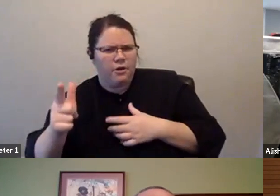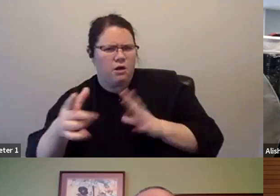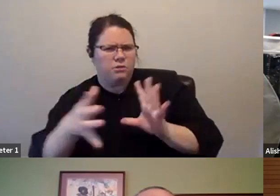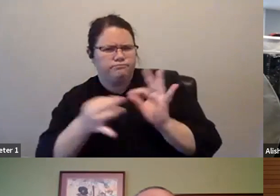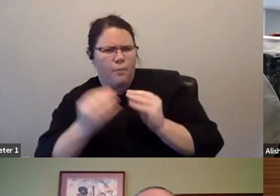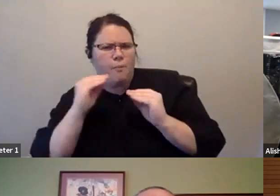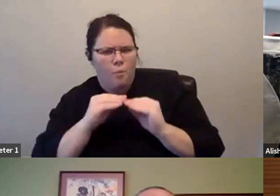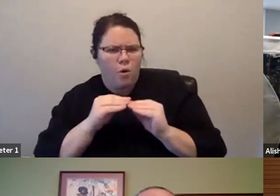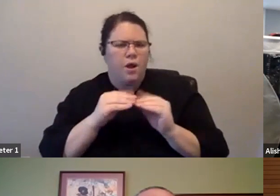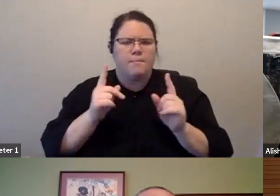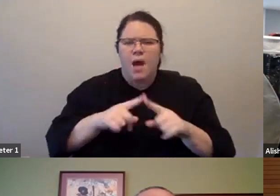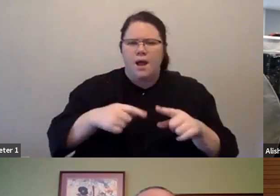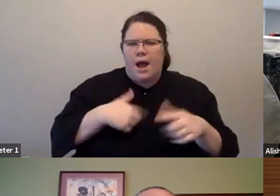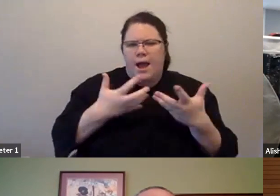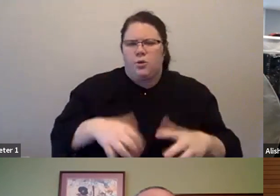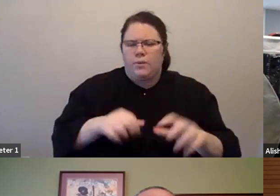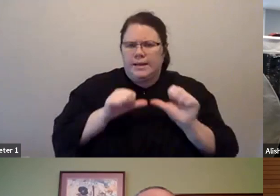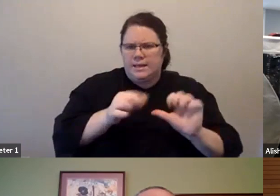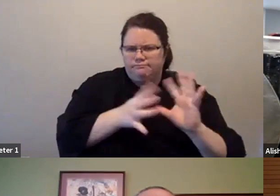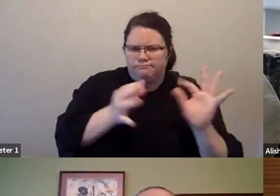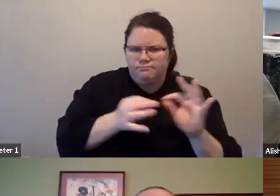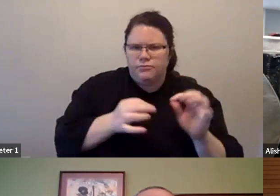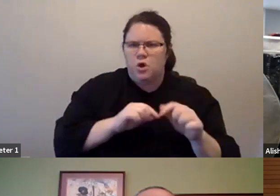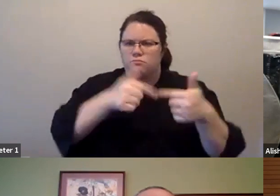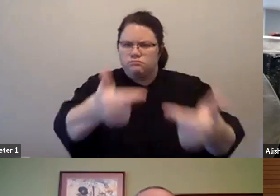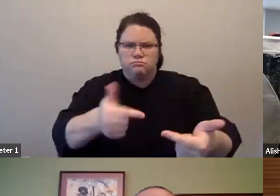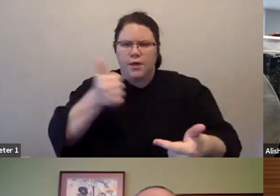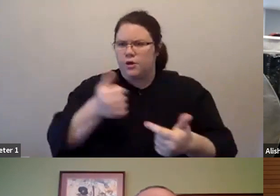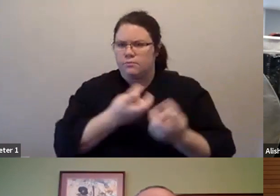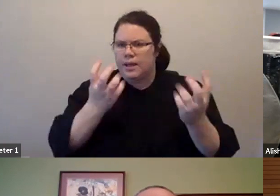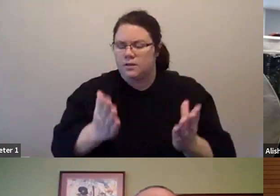space for others to answer this question as well. Thank you.